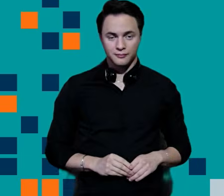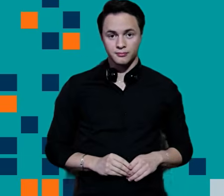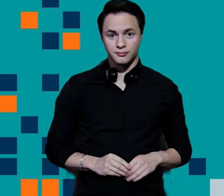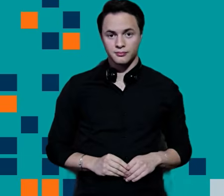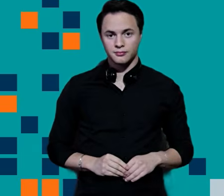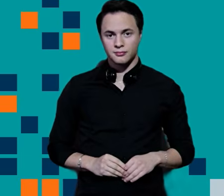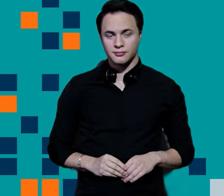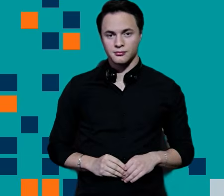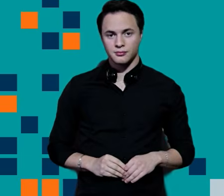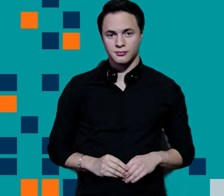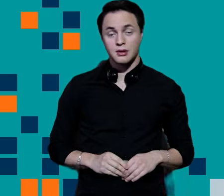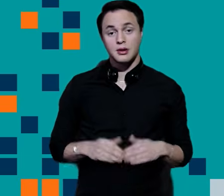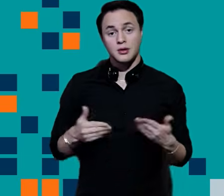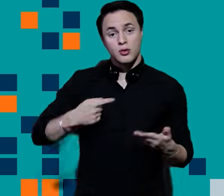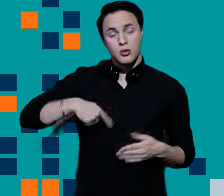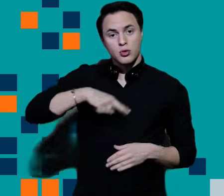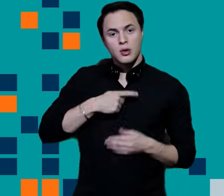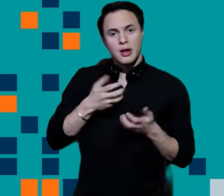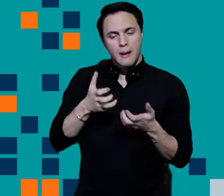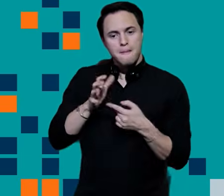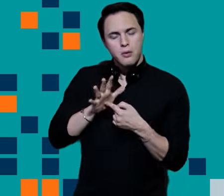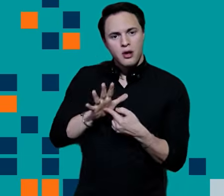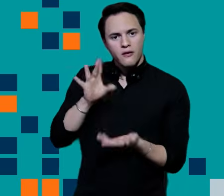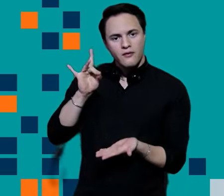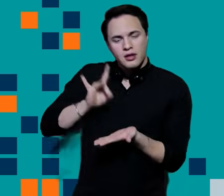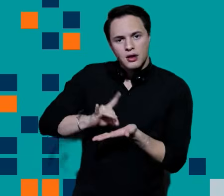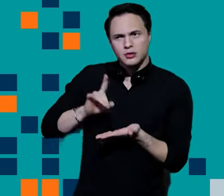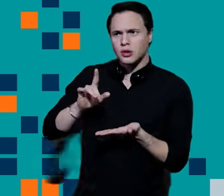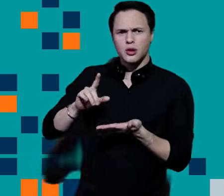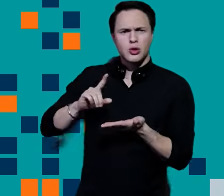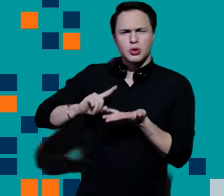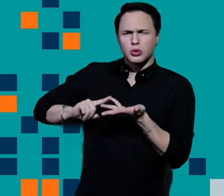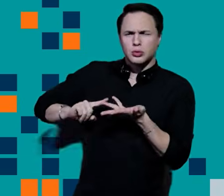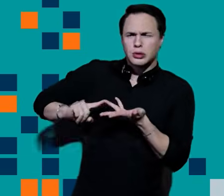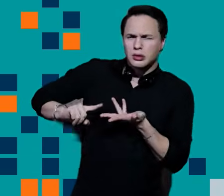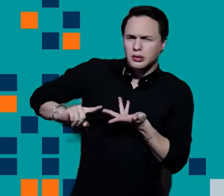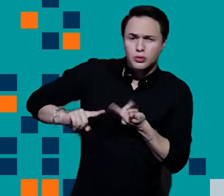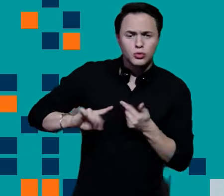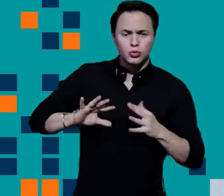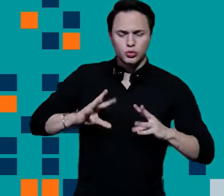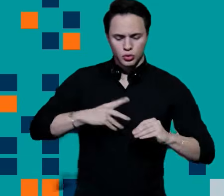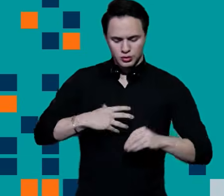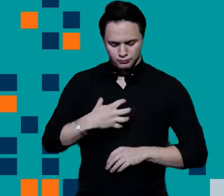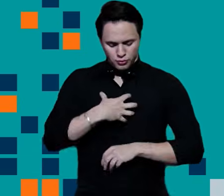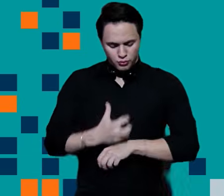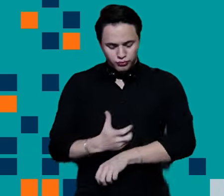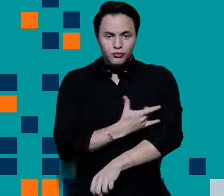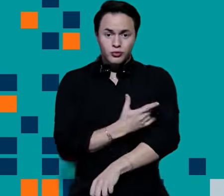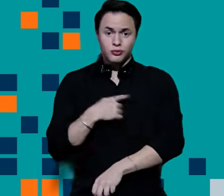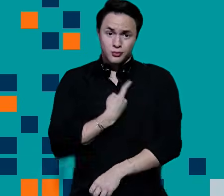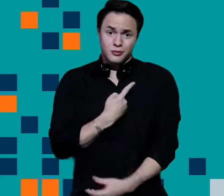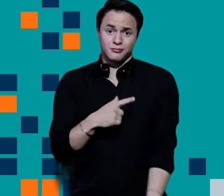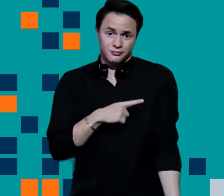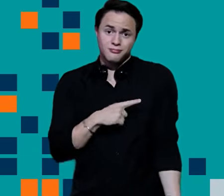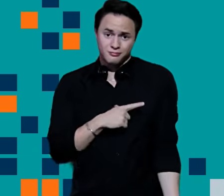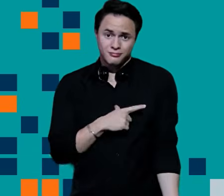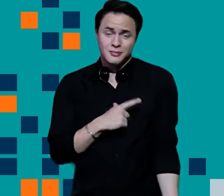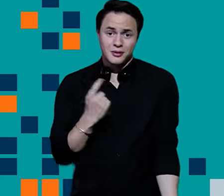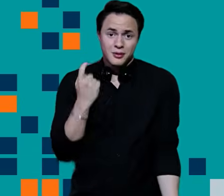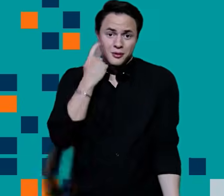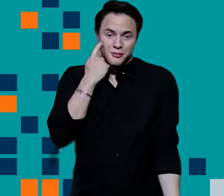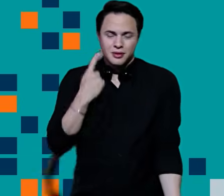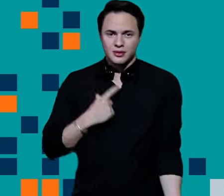was developed to show, in fact, all of the emotions that we have. And clearly we know that